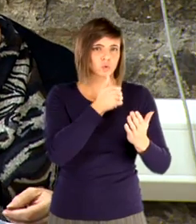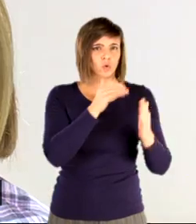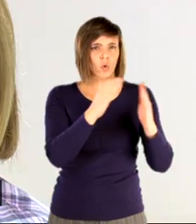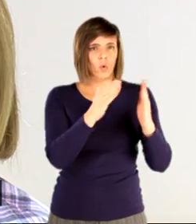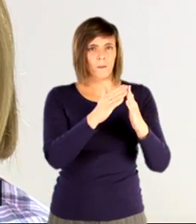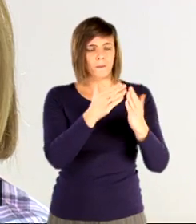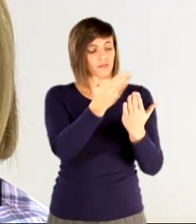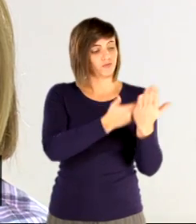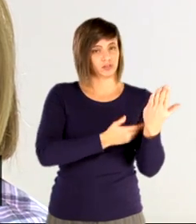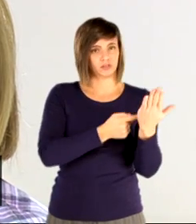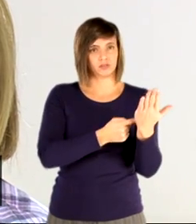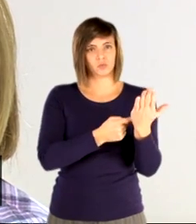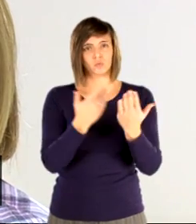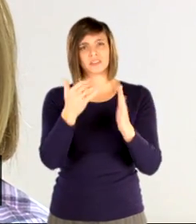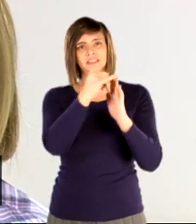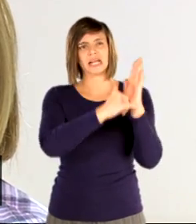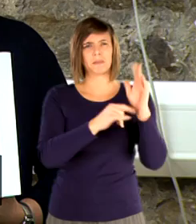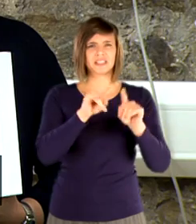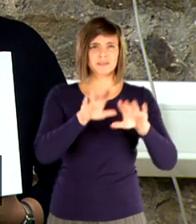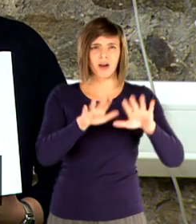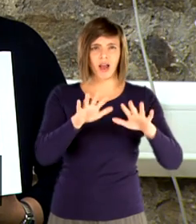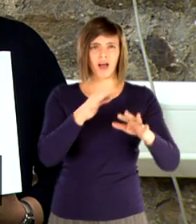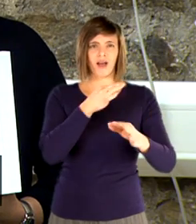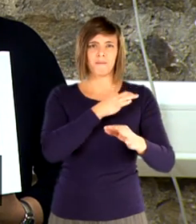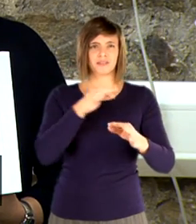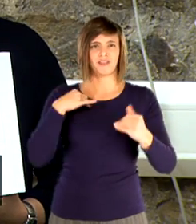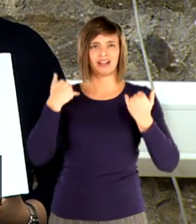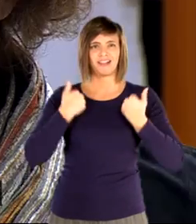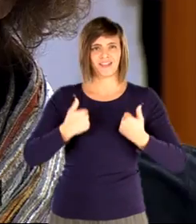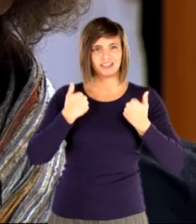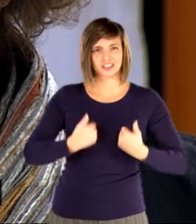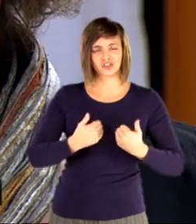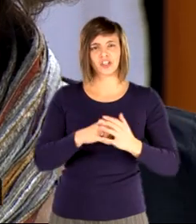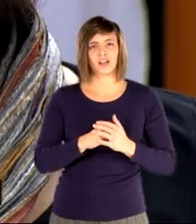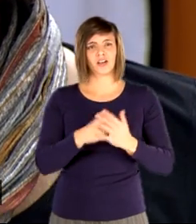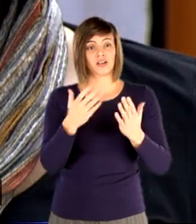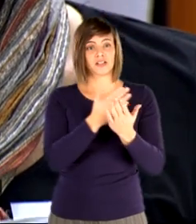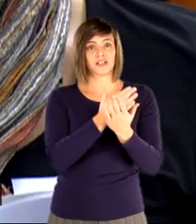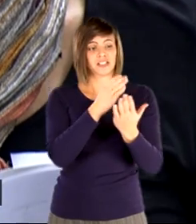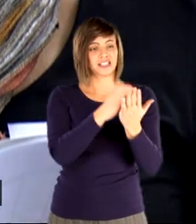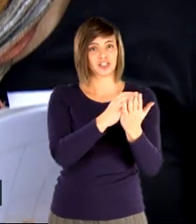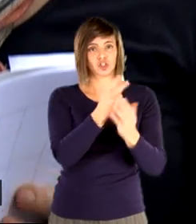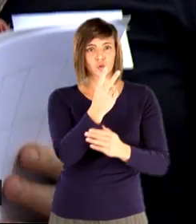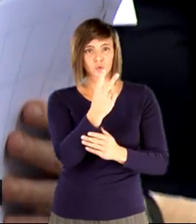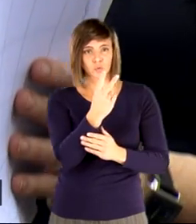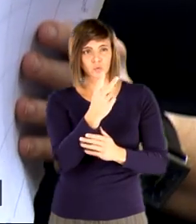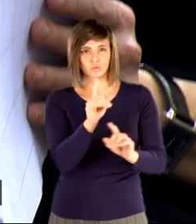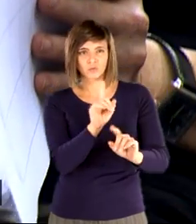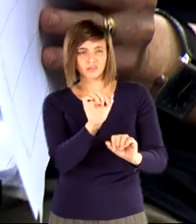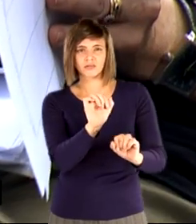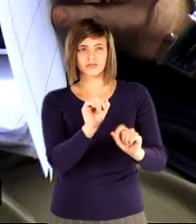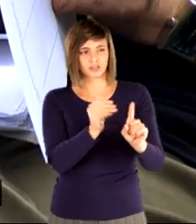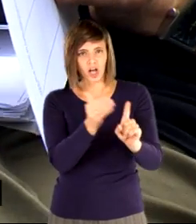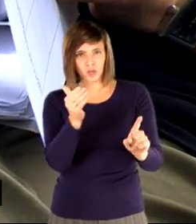language spoken at home and so on. Statements are often likened to a medical condition. That section 2, part 2 of a statement